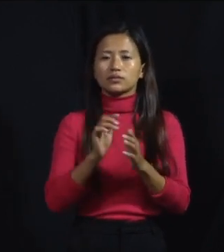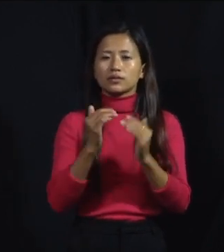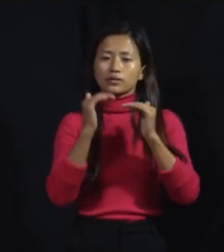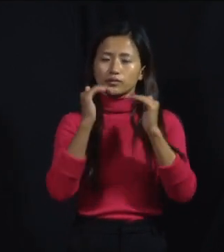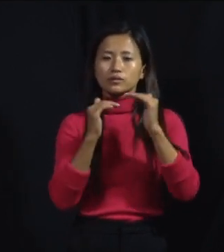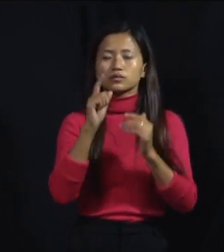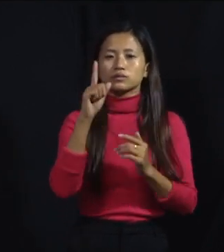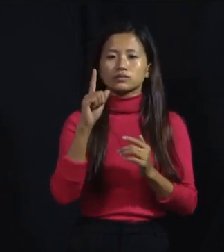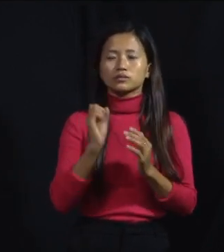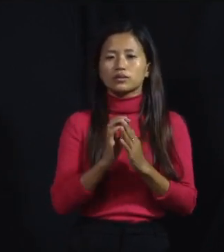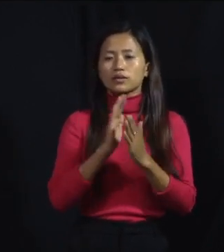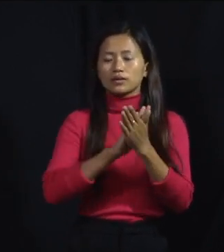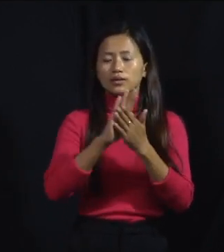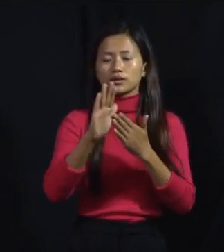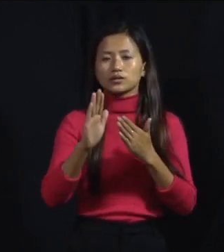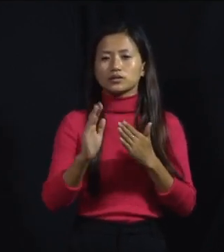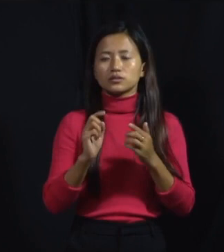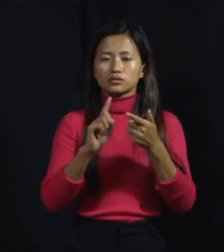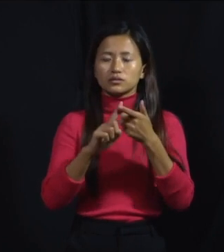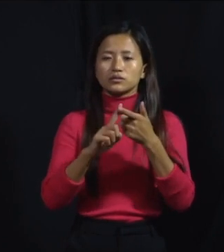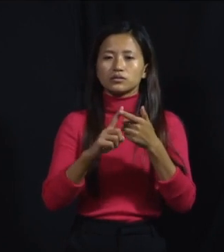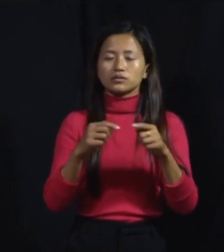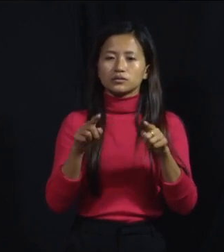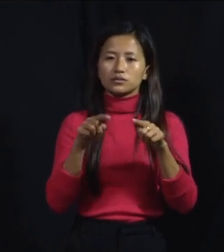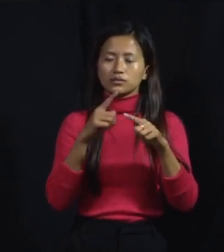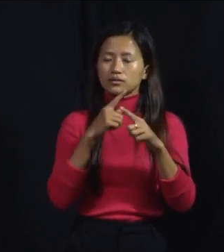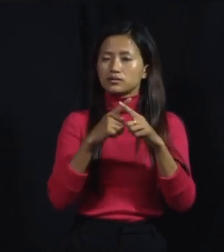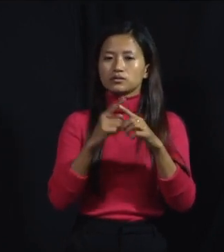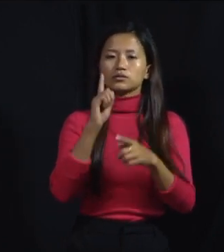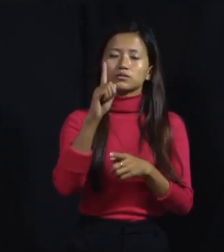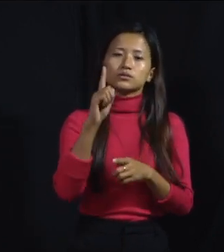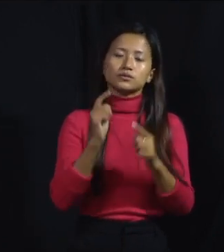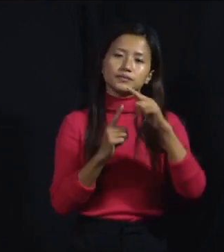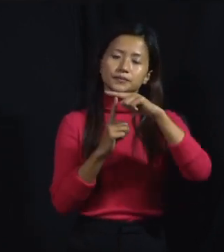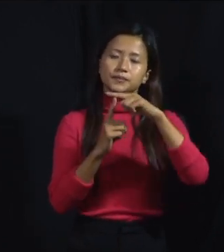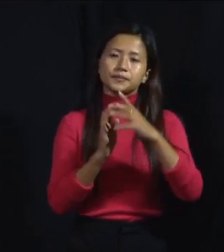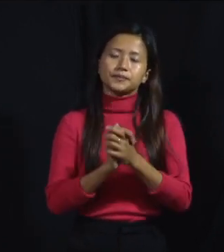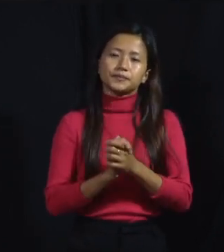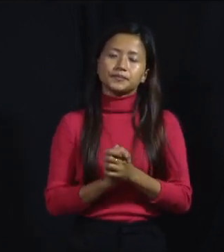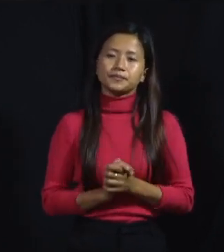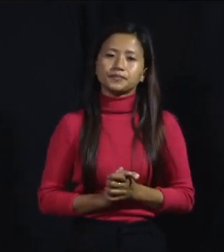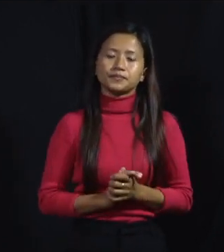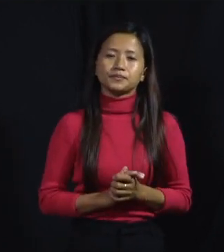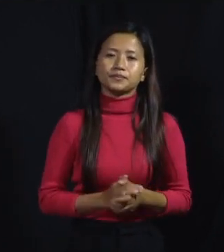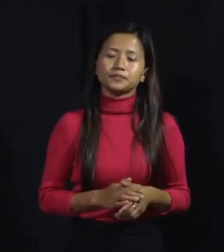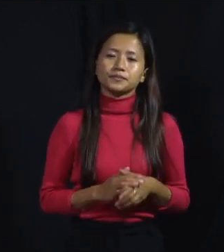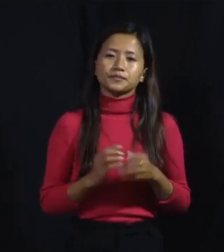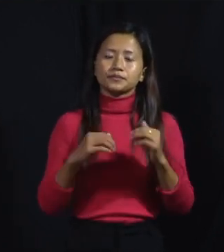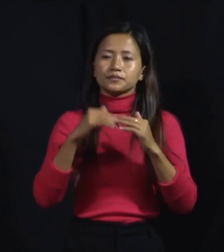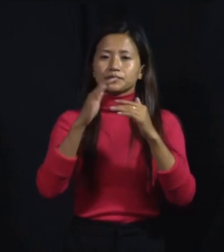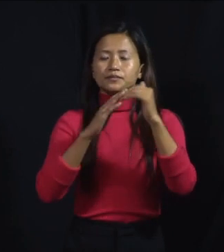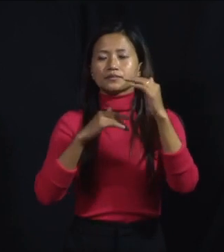to H into E into T. So what do you mean by this? So development is equal to